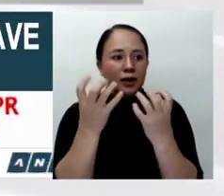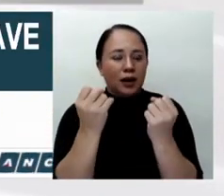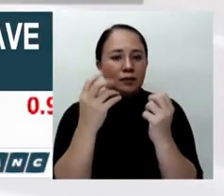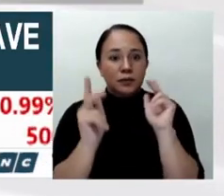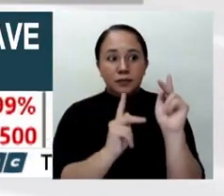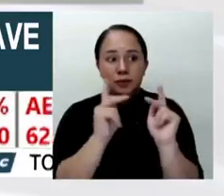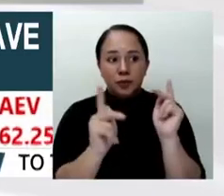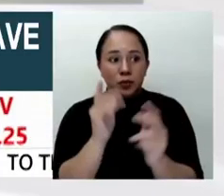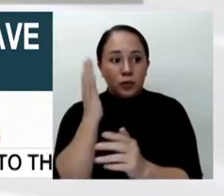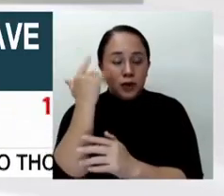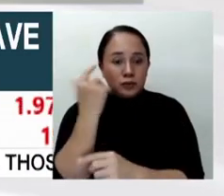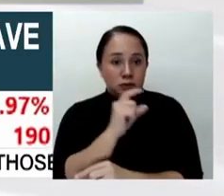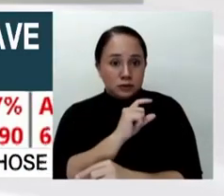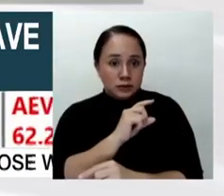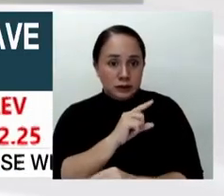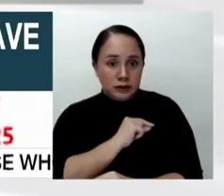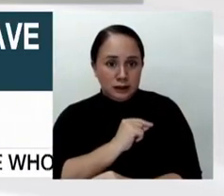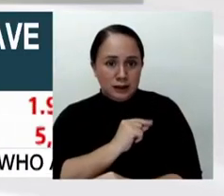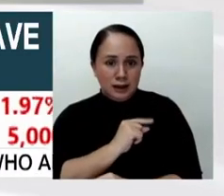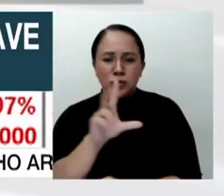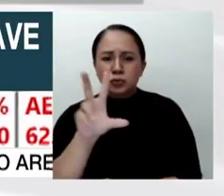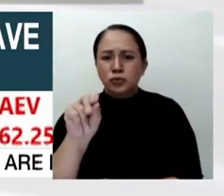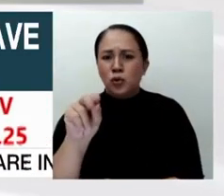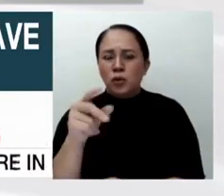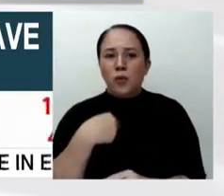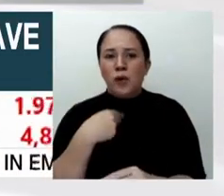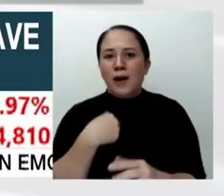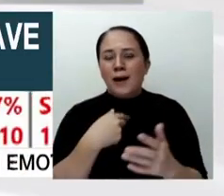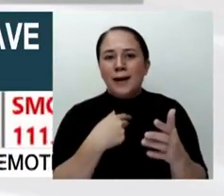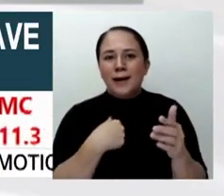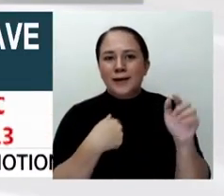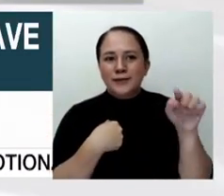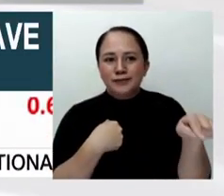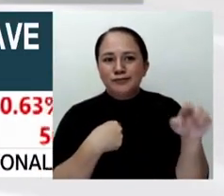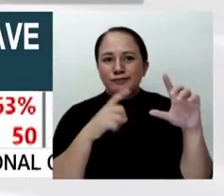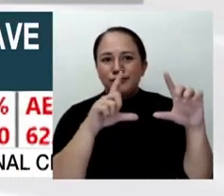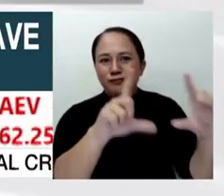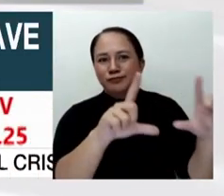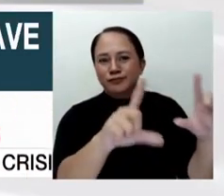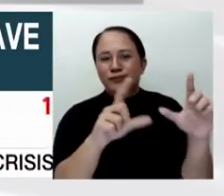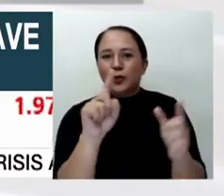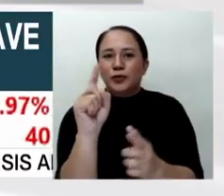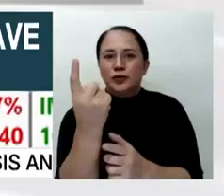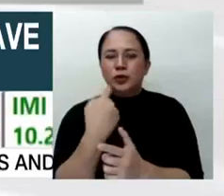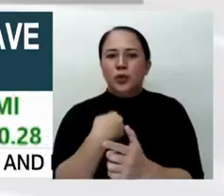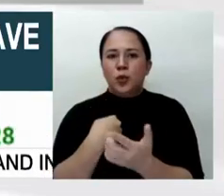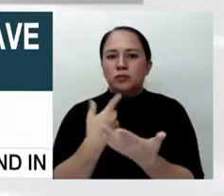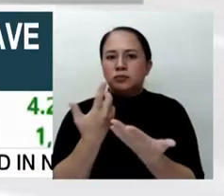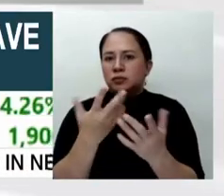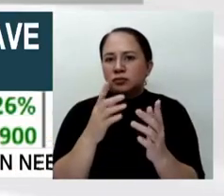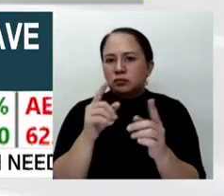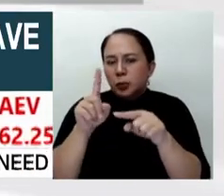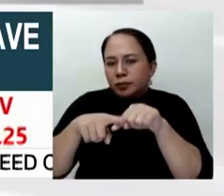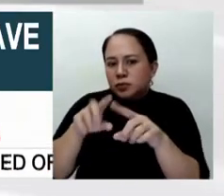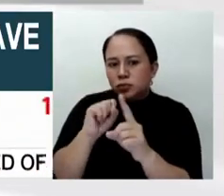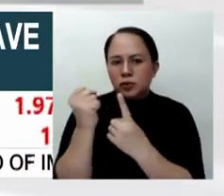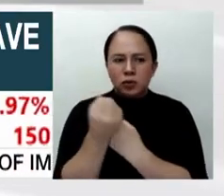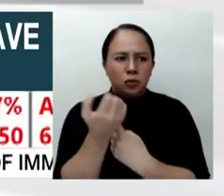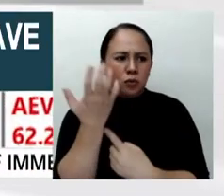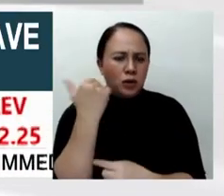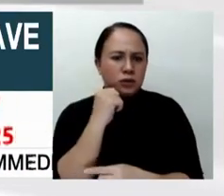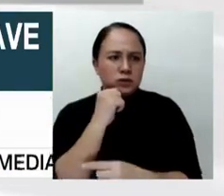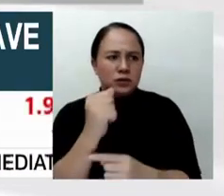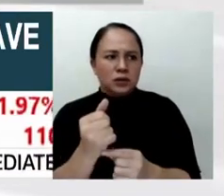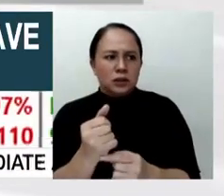they're guilty, but because they were either framed up or even because of their circumstances? How does that not show that you're